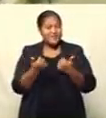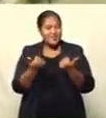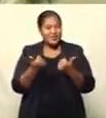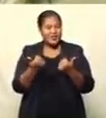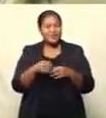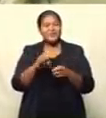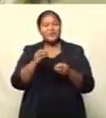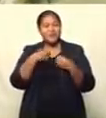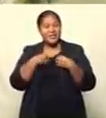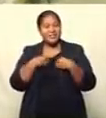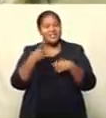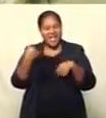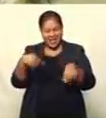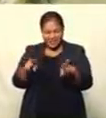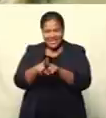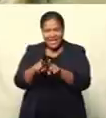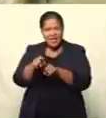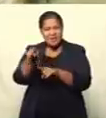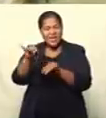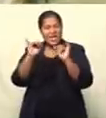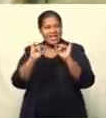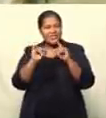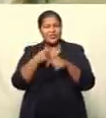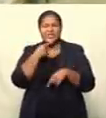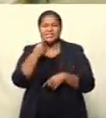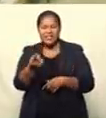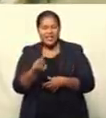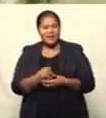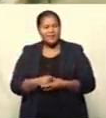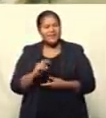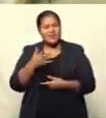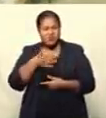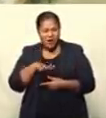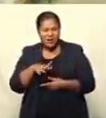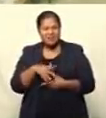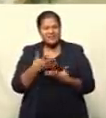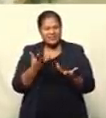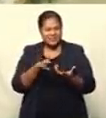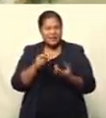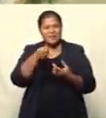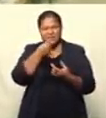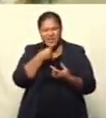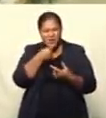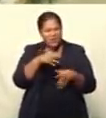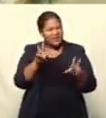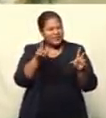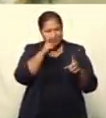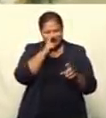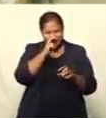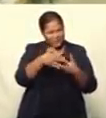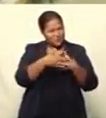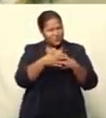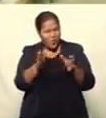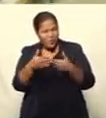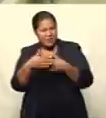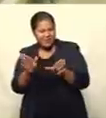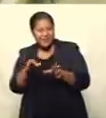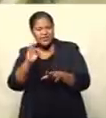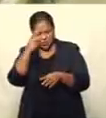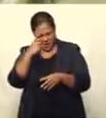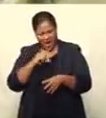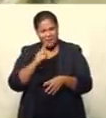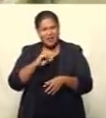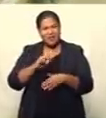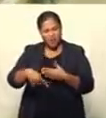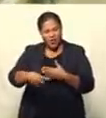echoed similar sentiments. They've stated that they want a few of the restrictions to be lifted so that they're able to